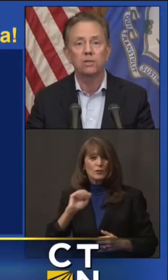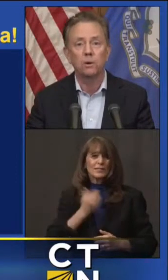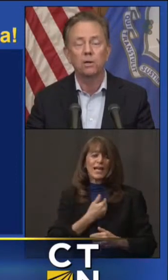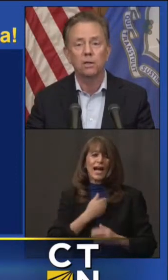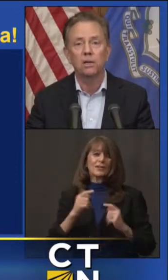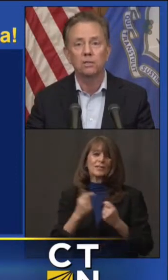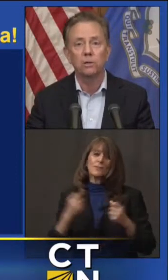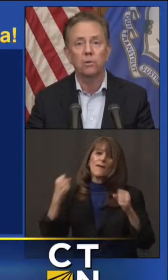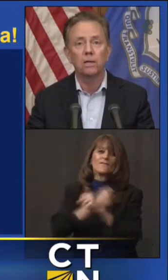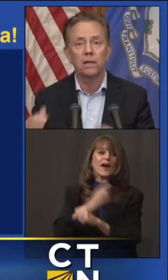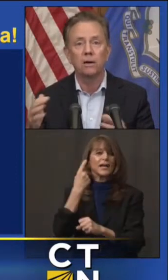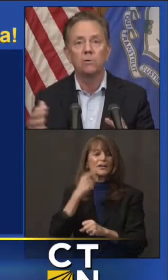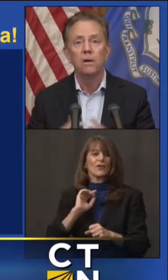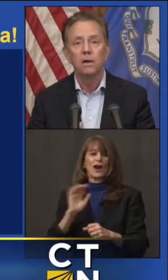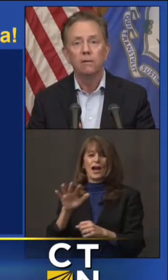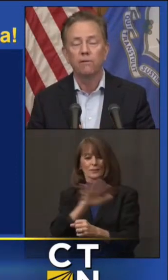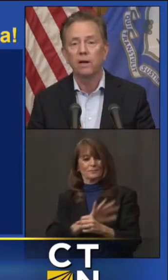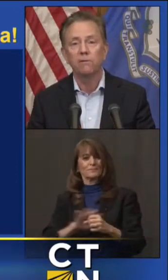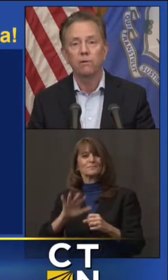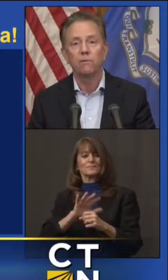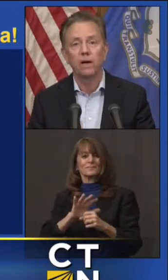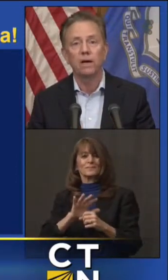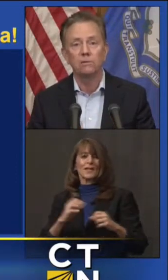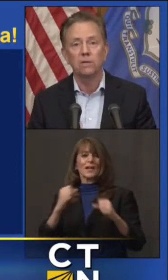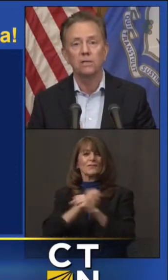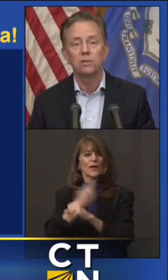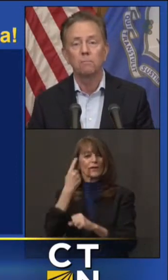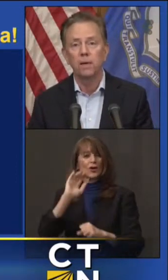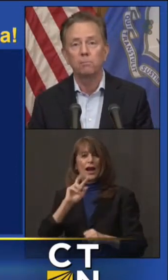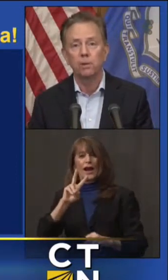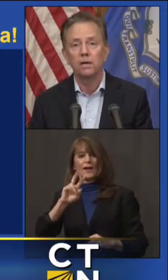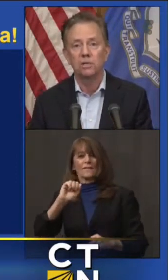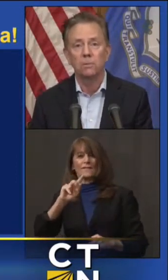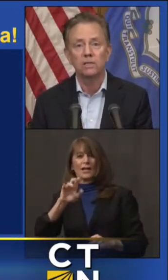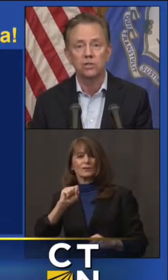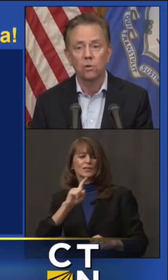this part of the country right now and fighting for our values. It's a big